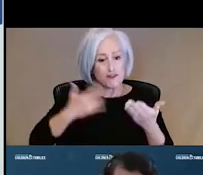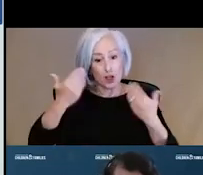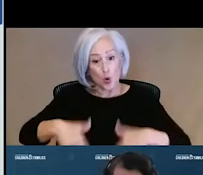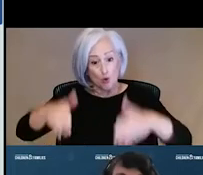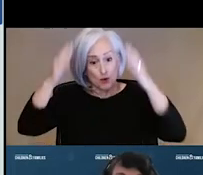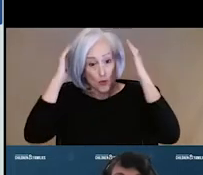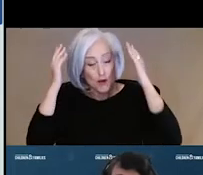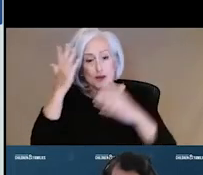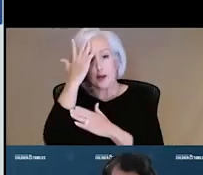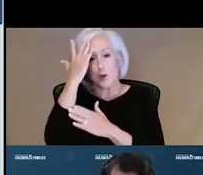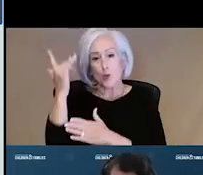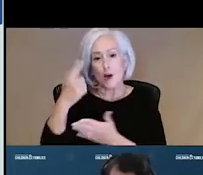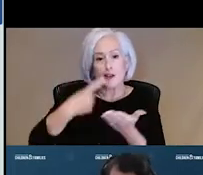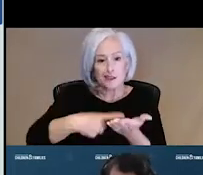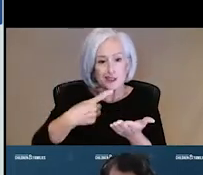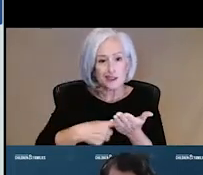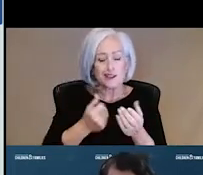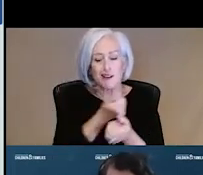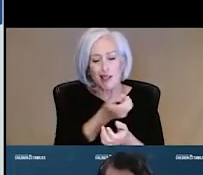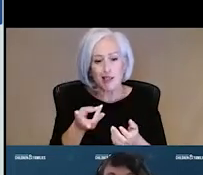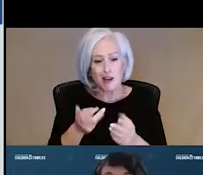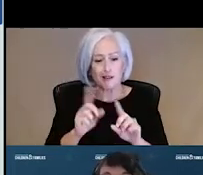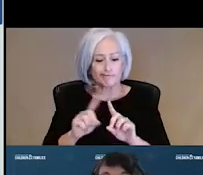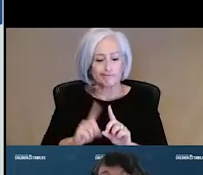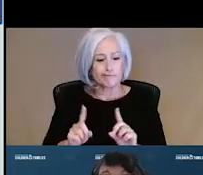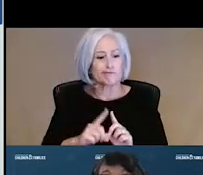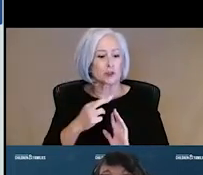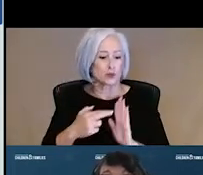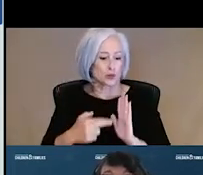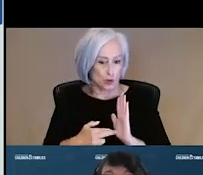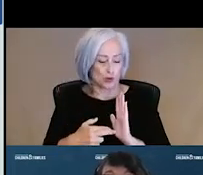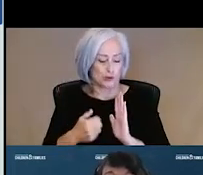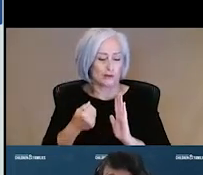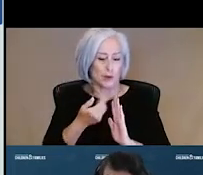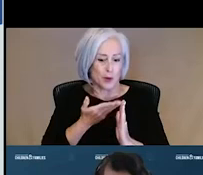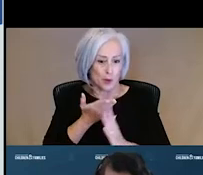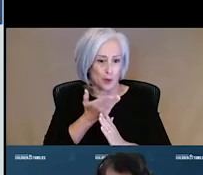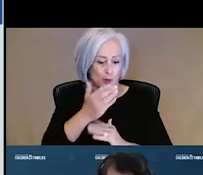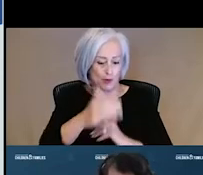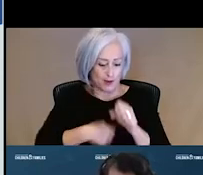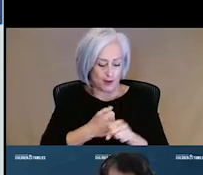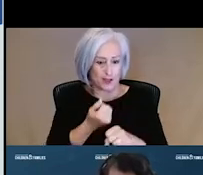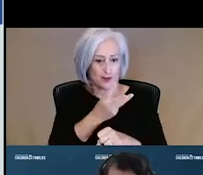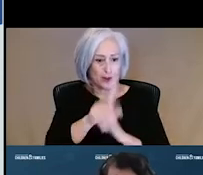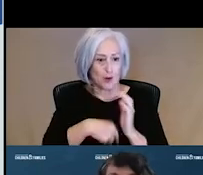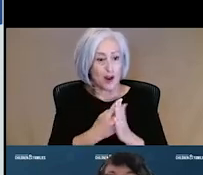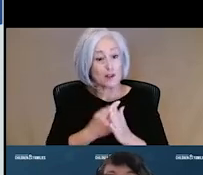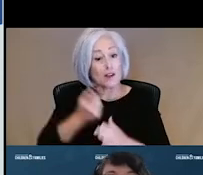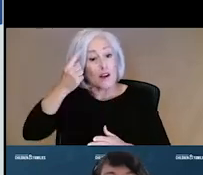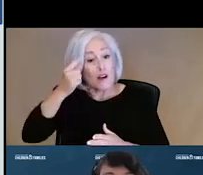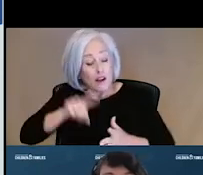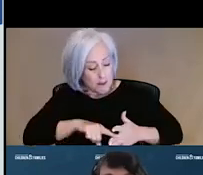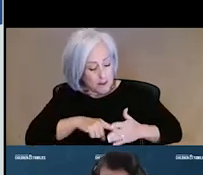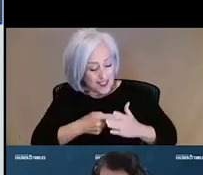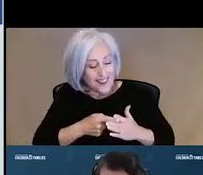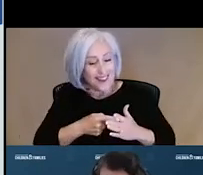regulatory information in the next couple hours. So please remember that this is just the beginning of the conversation. You can always